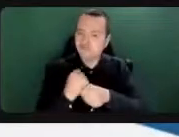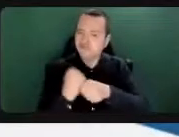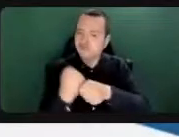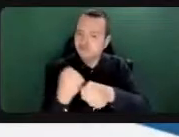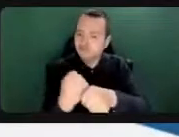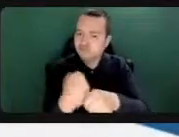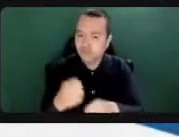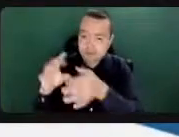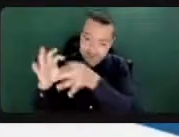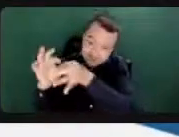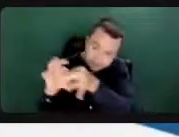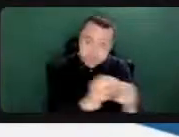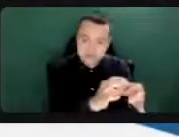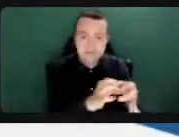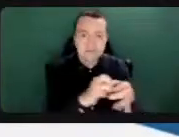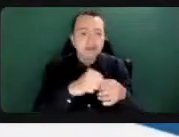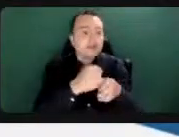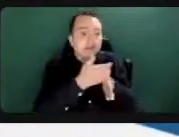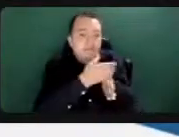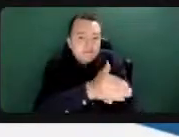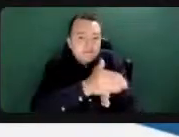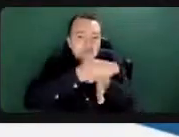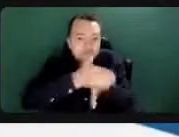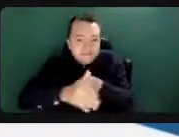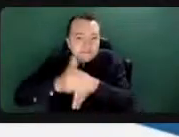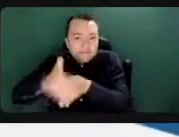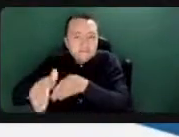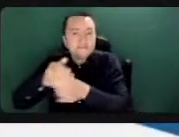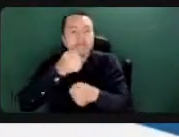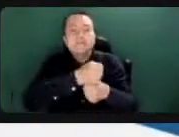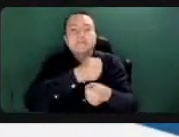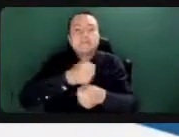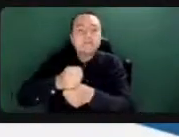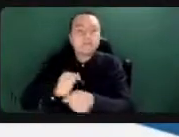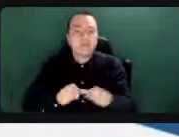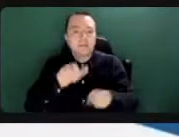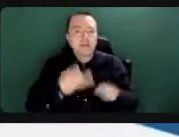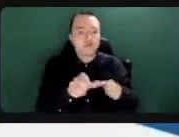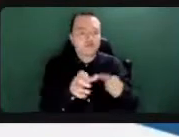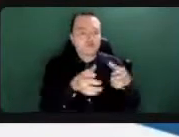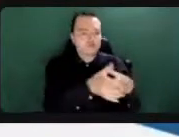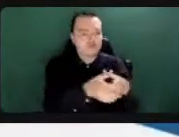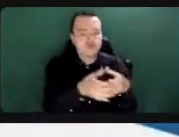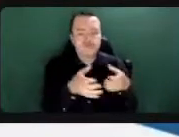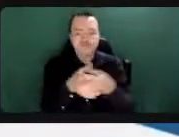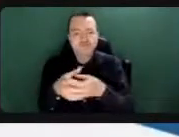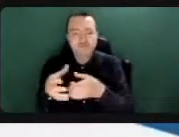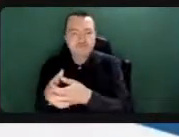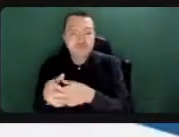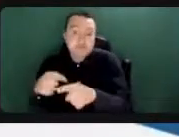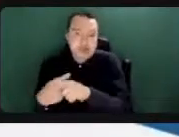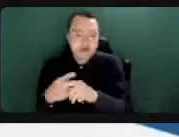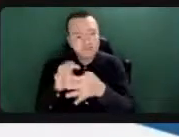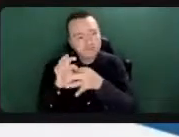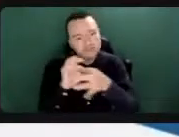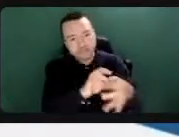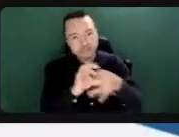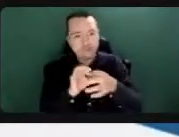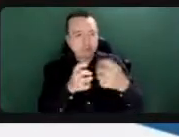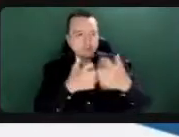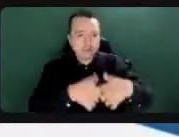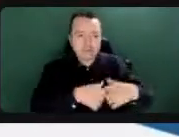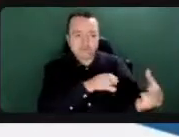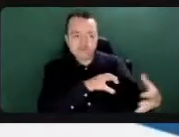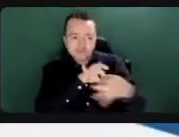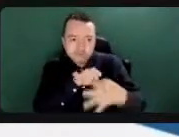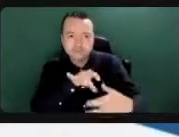workforce, and to make sure that in the face of a pandemic or a public health emergency, we can ensure the continuity in the delivery of health services for